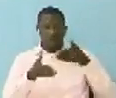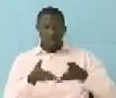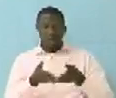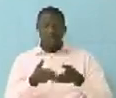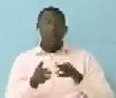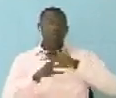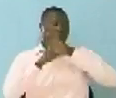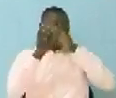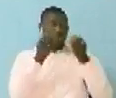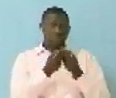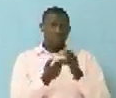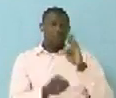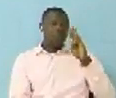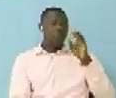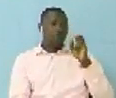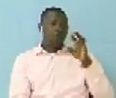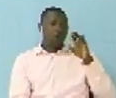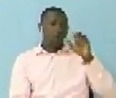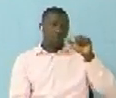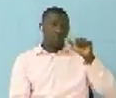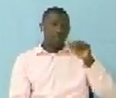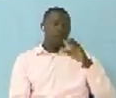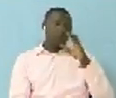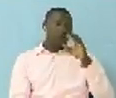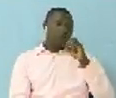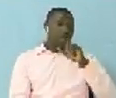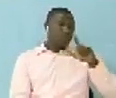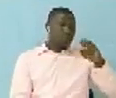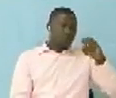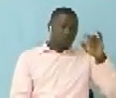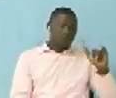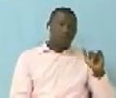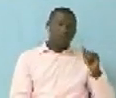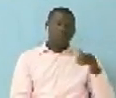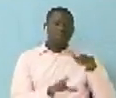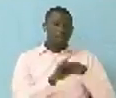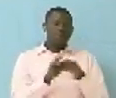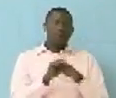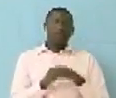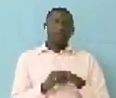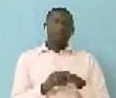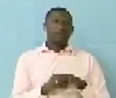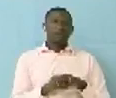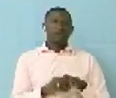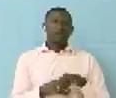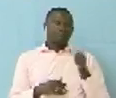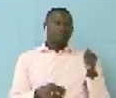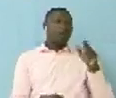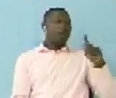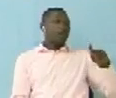Malik Jata testified here. He confirmed that he was also a jungler.